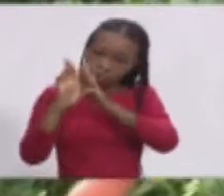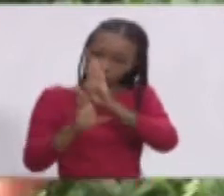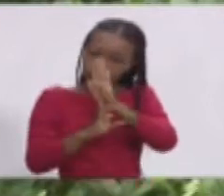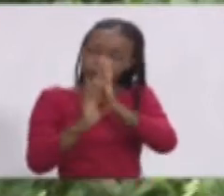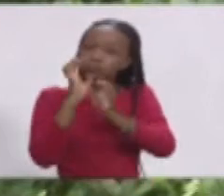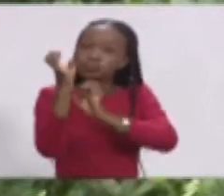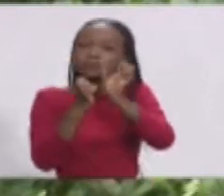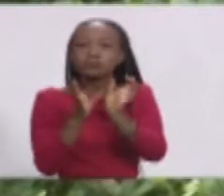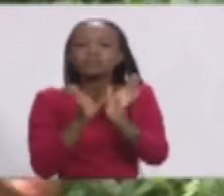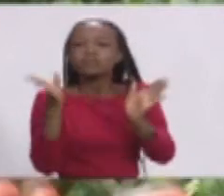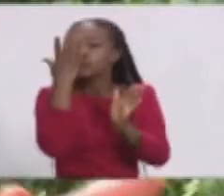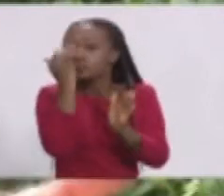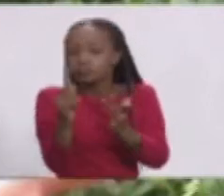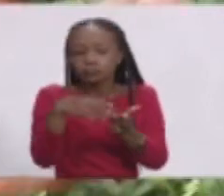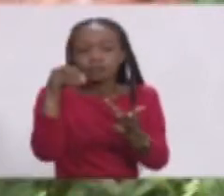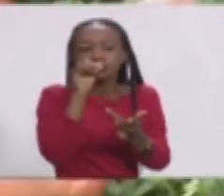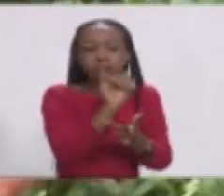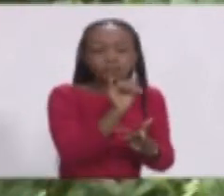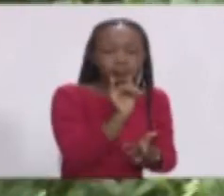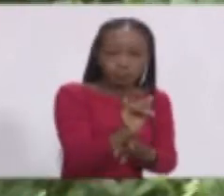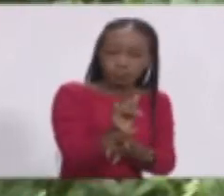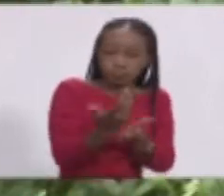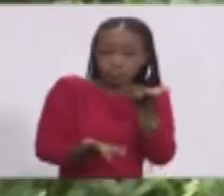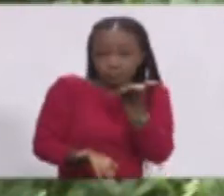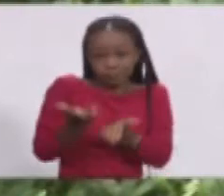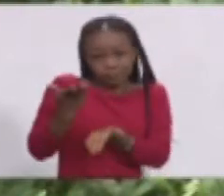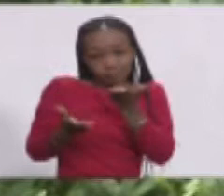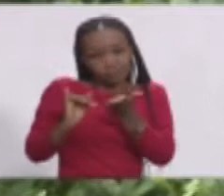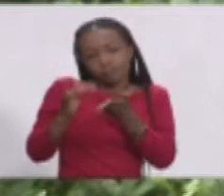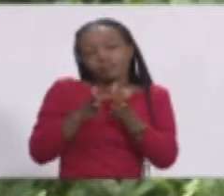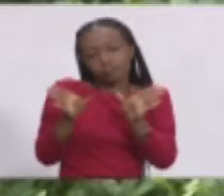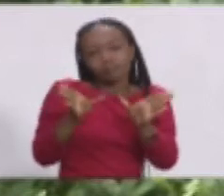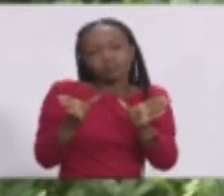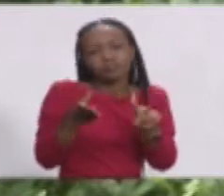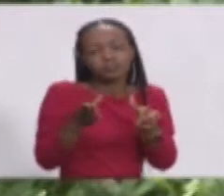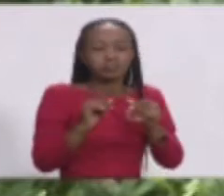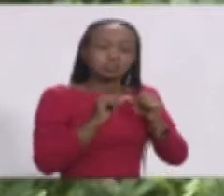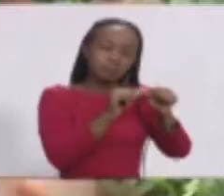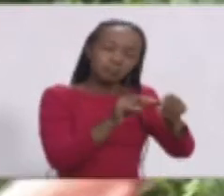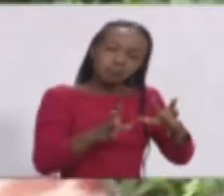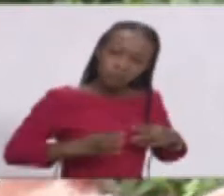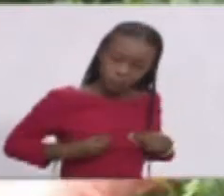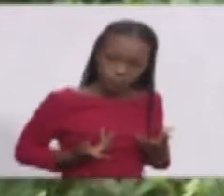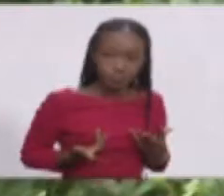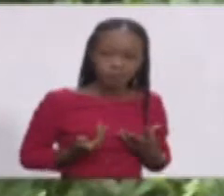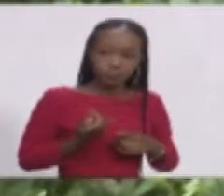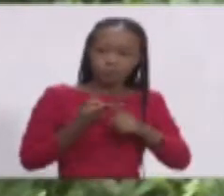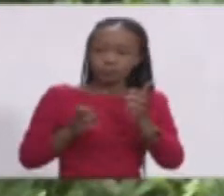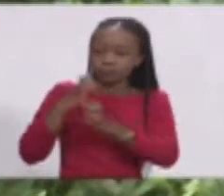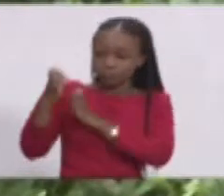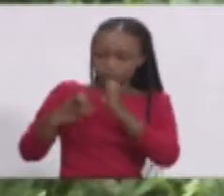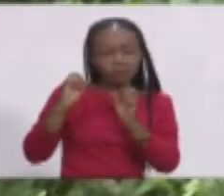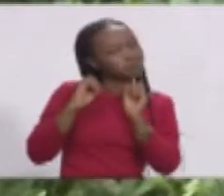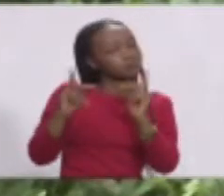explain to the public why they are undertaking such measures. So maybe that way the public will play along. And so for me, I would say, from the explanation, I